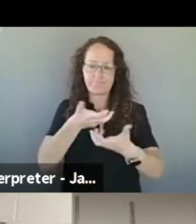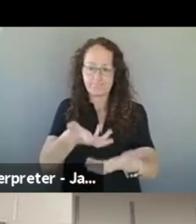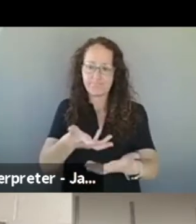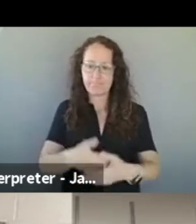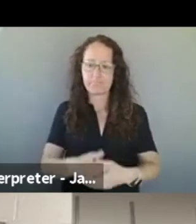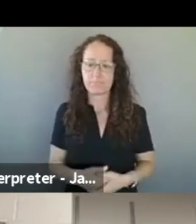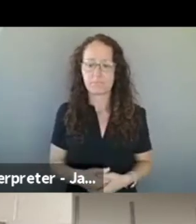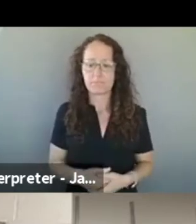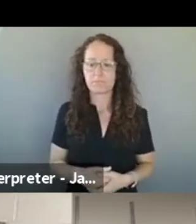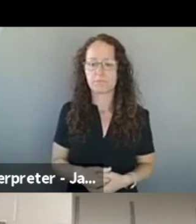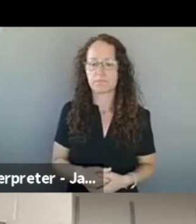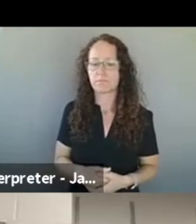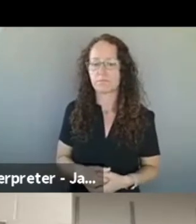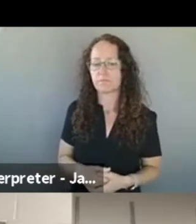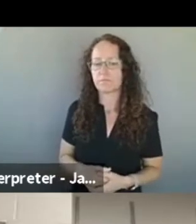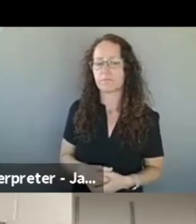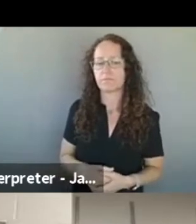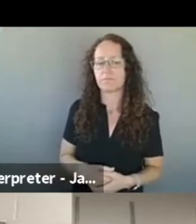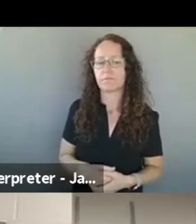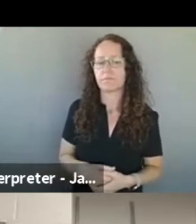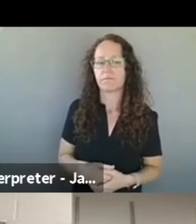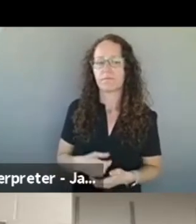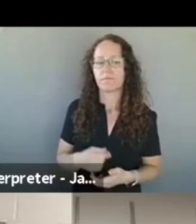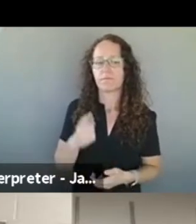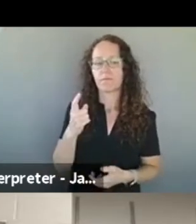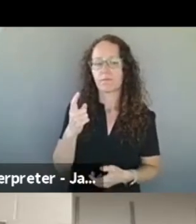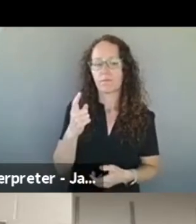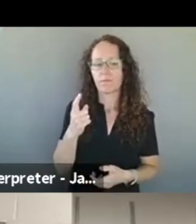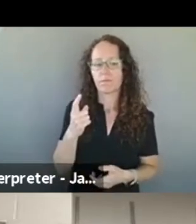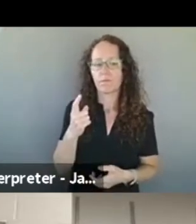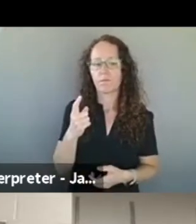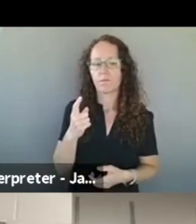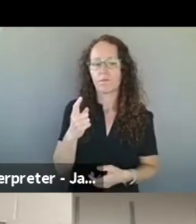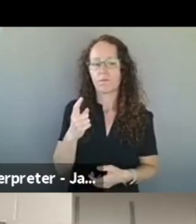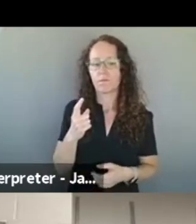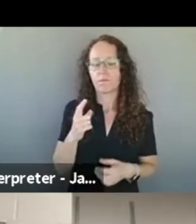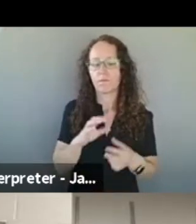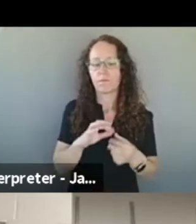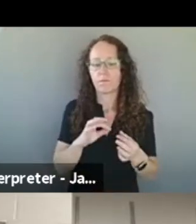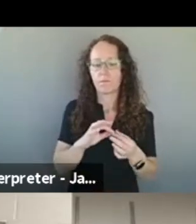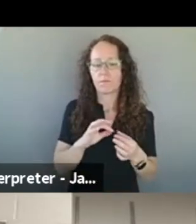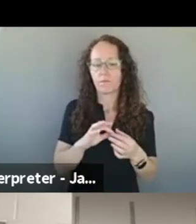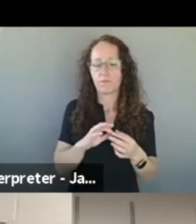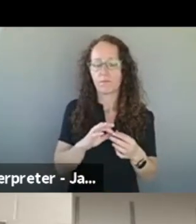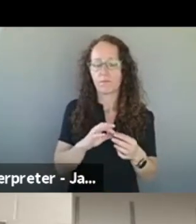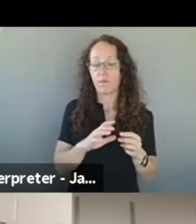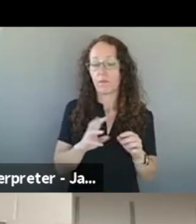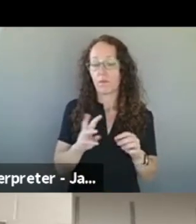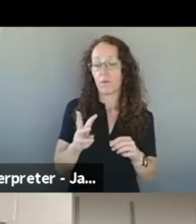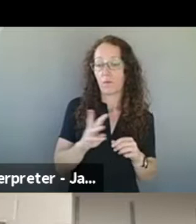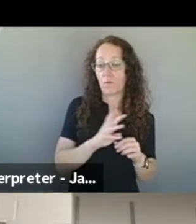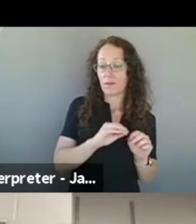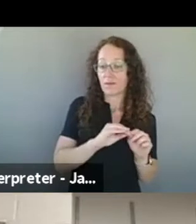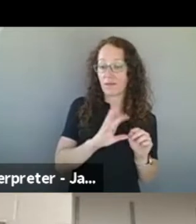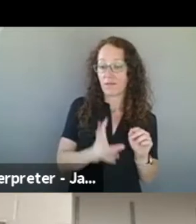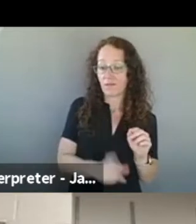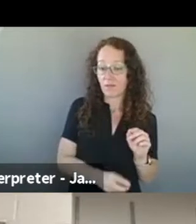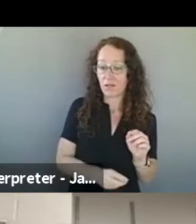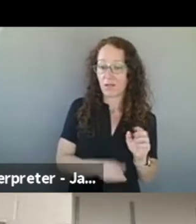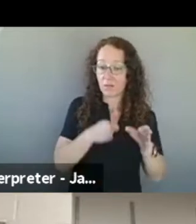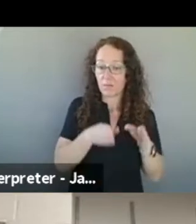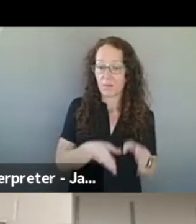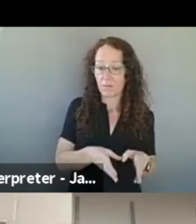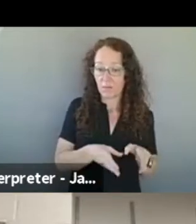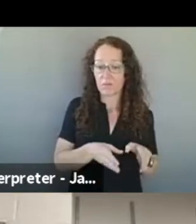Sobonfu Somé of Burkina Faso in West Africa came to the